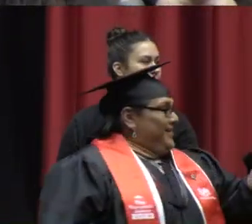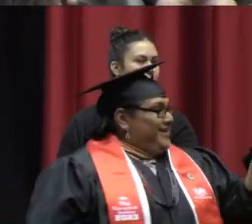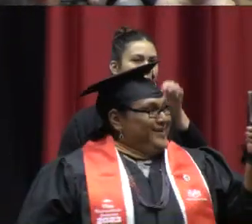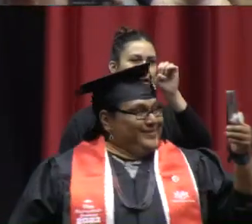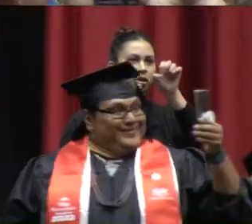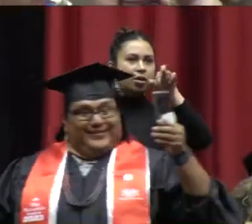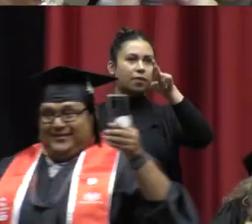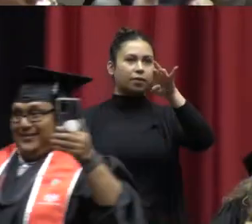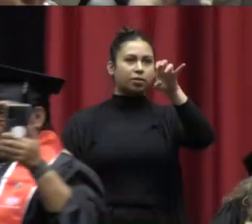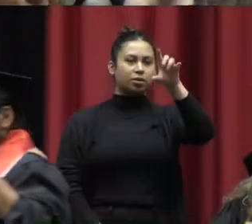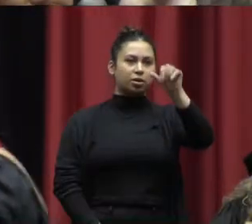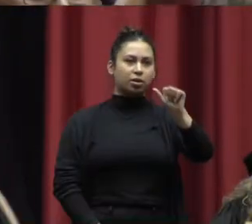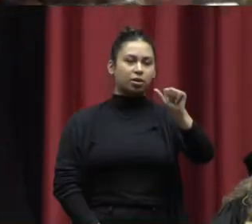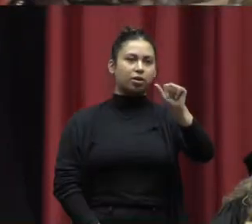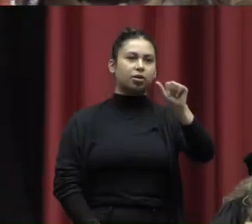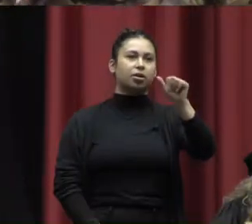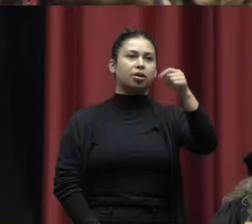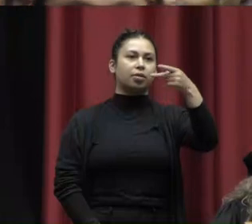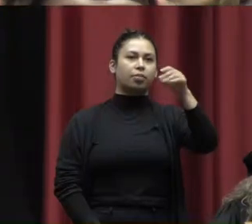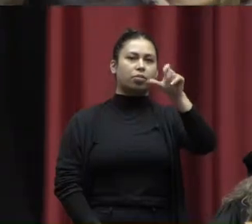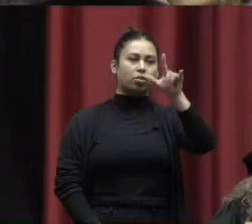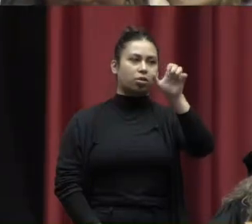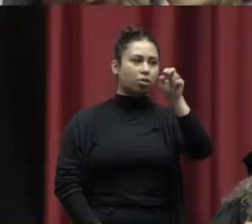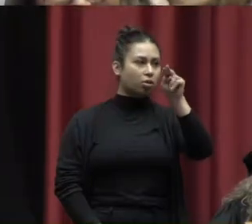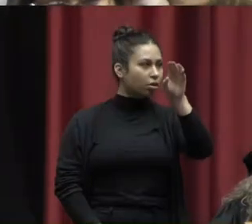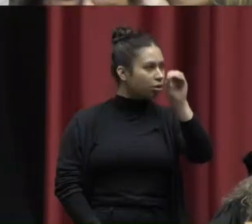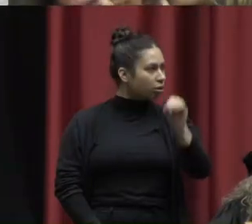Erica Palmafi.